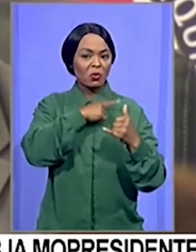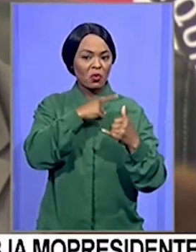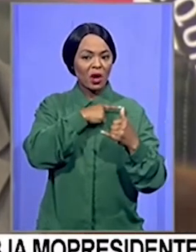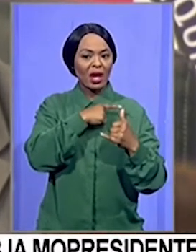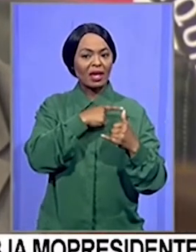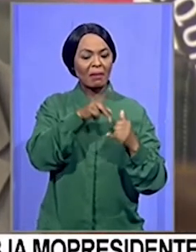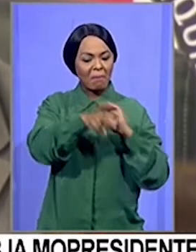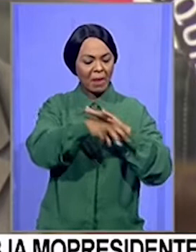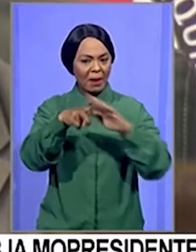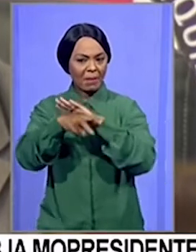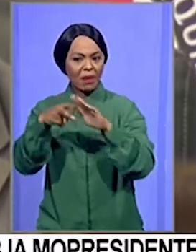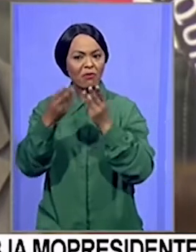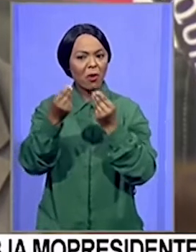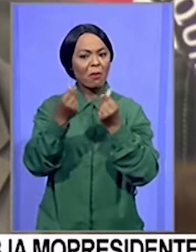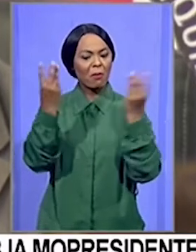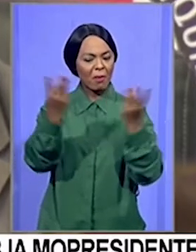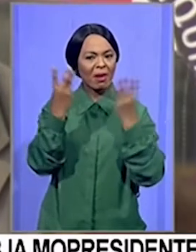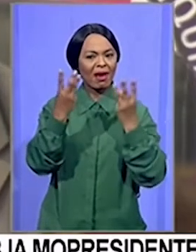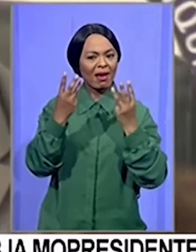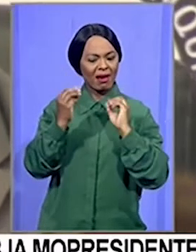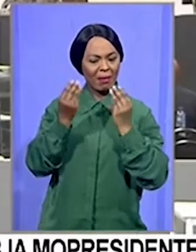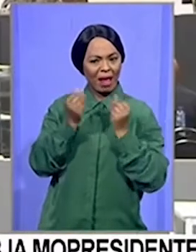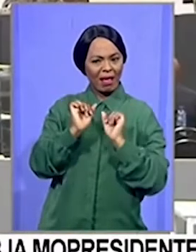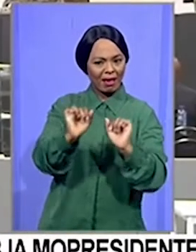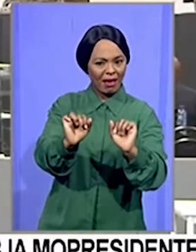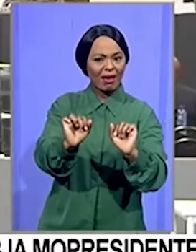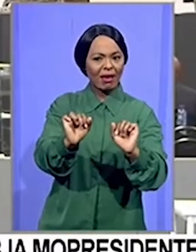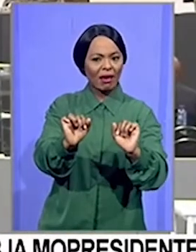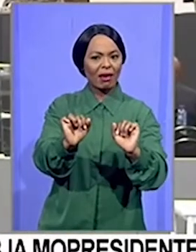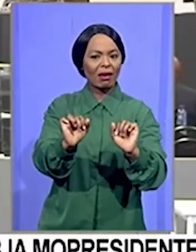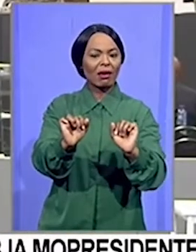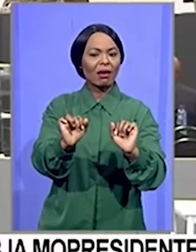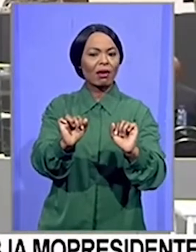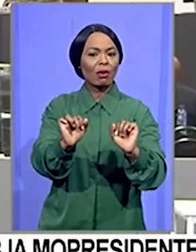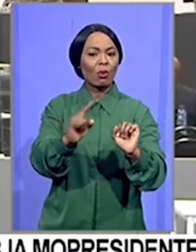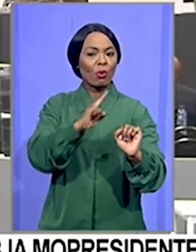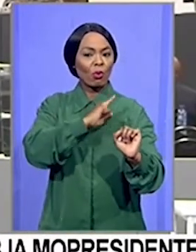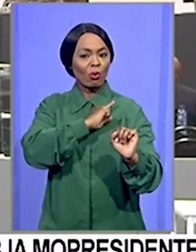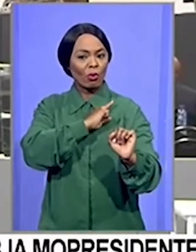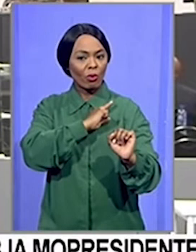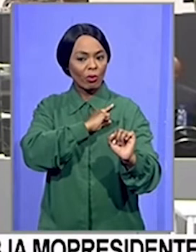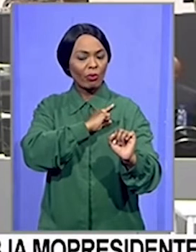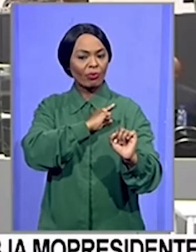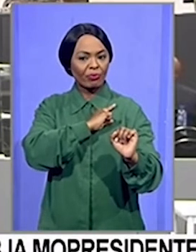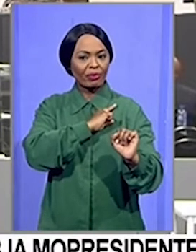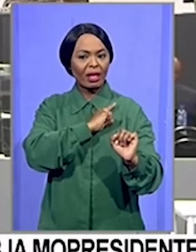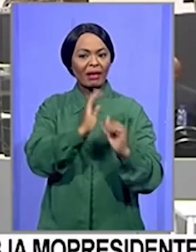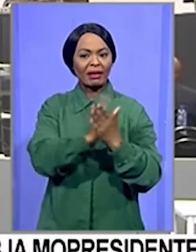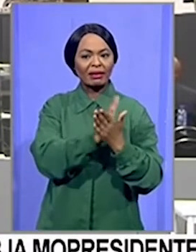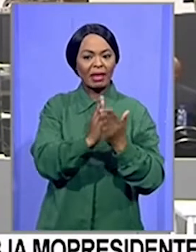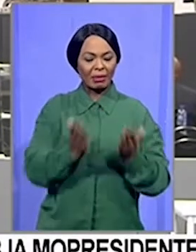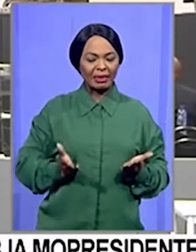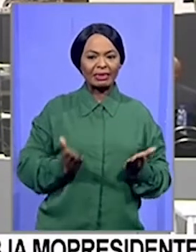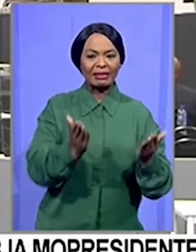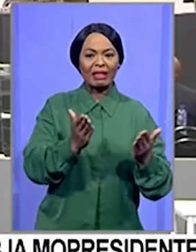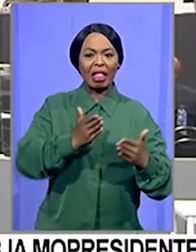getting the jail or the utswiwa. It's all like the cheating to our honor. We should be dira the happening,